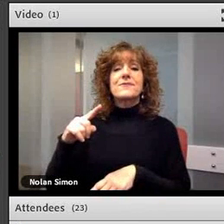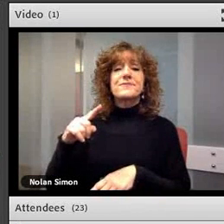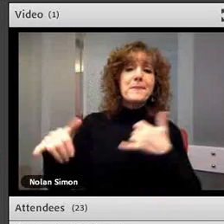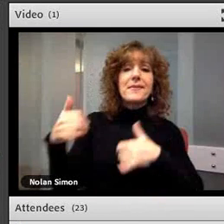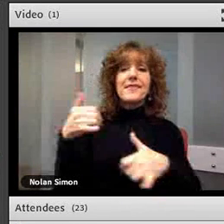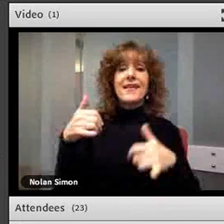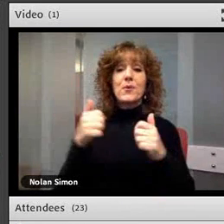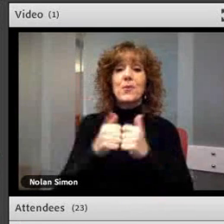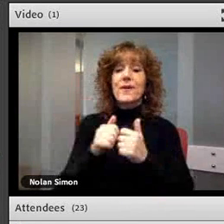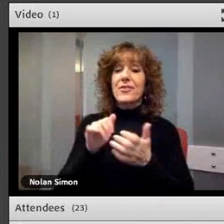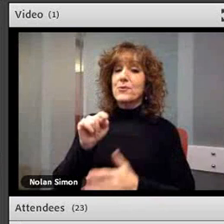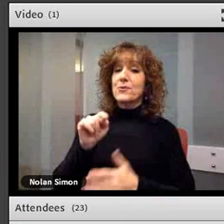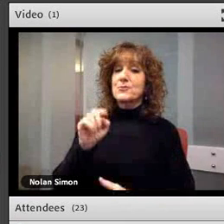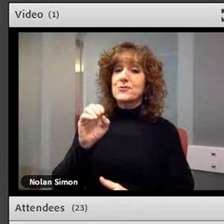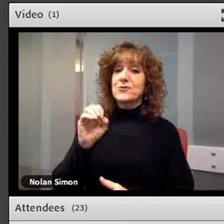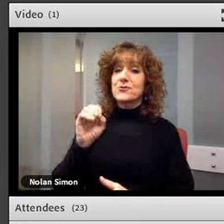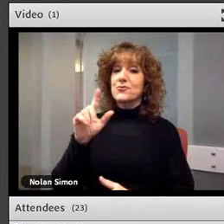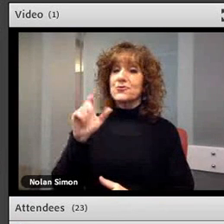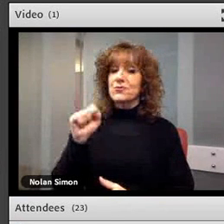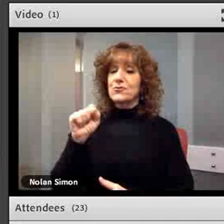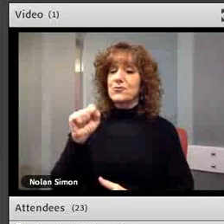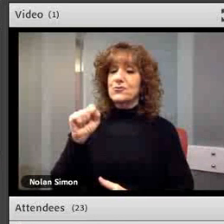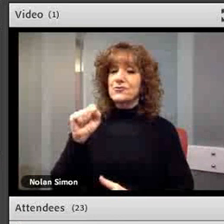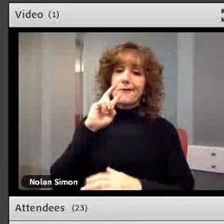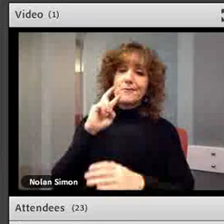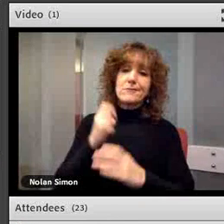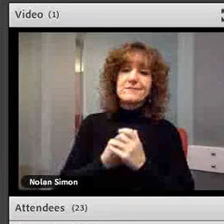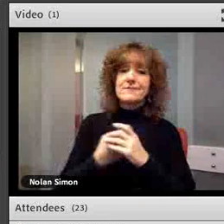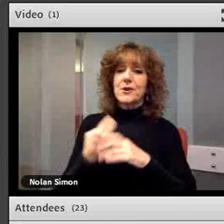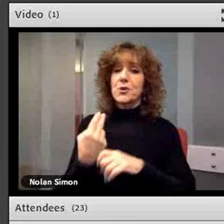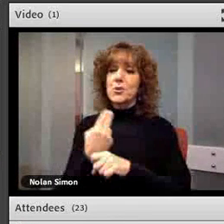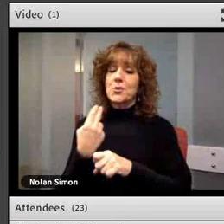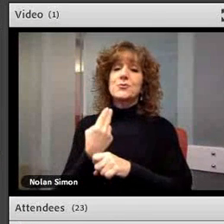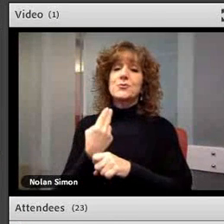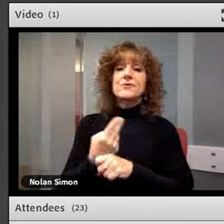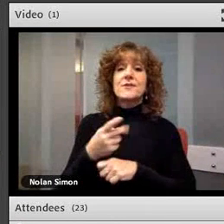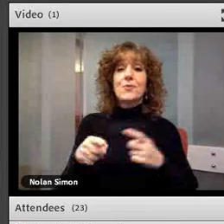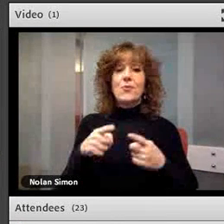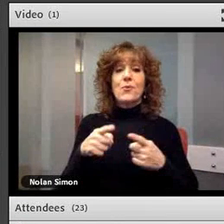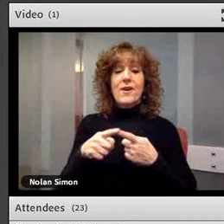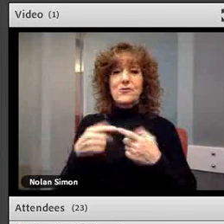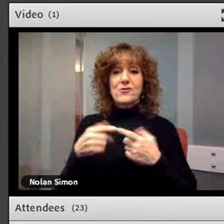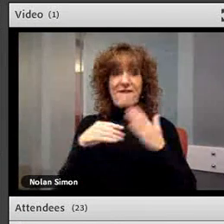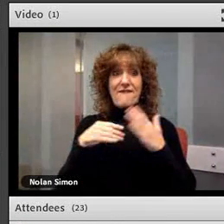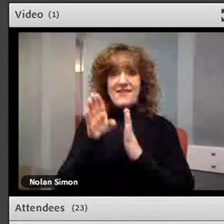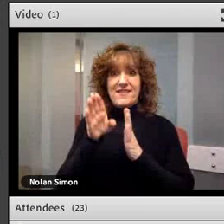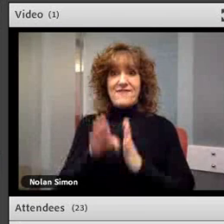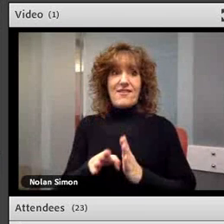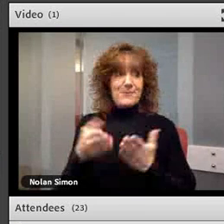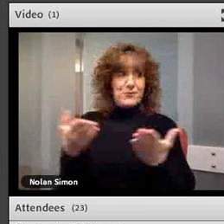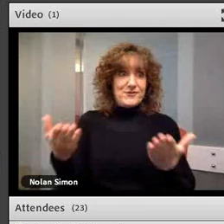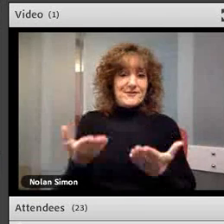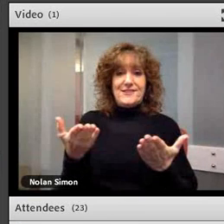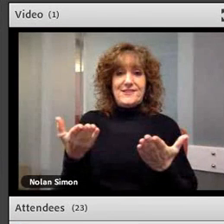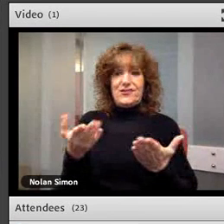play around with these tools, to get in there and use them when you have the developers